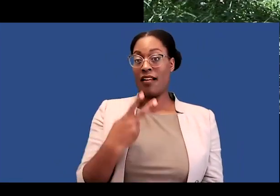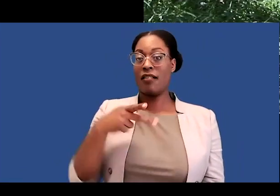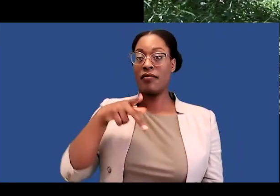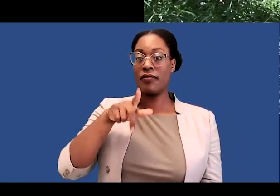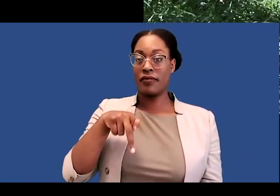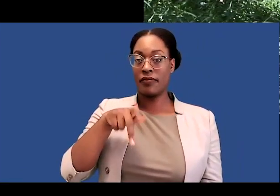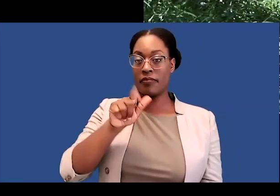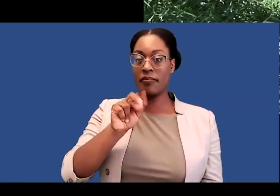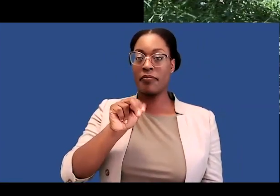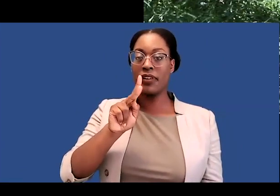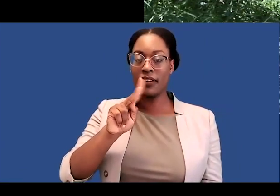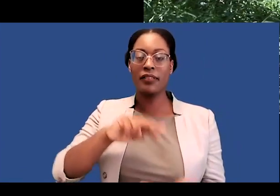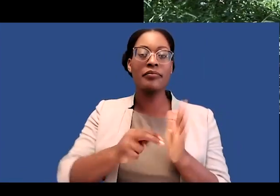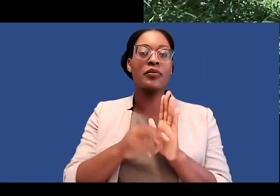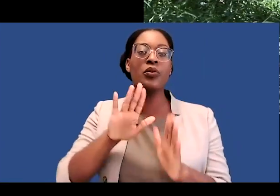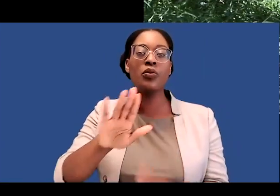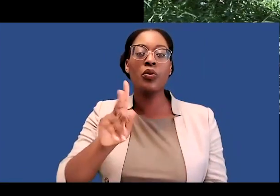hips are slightly dropped.